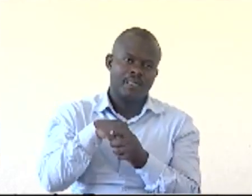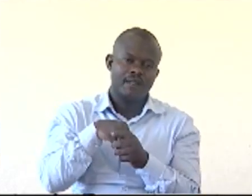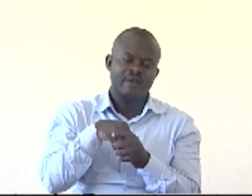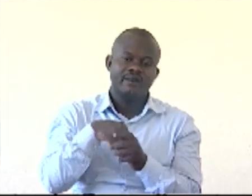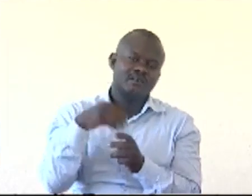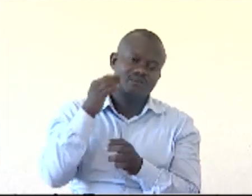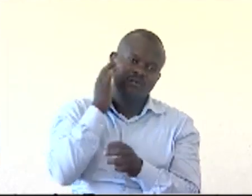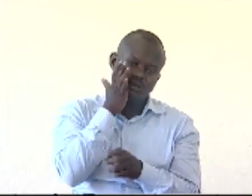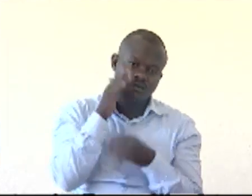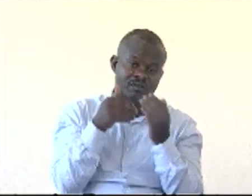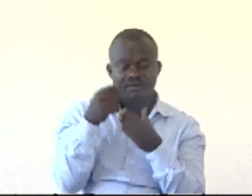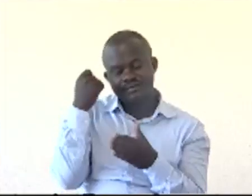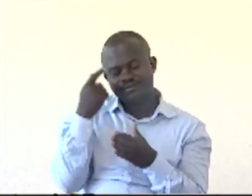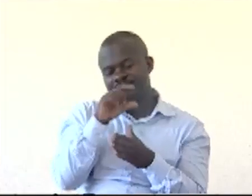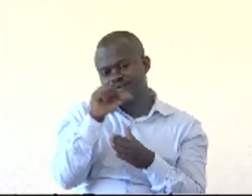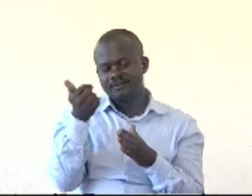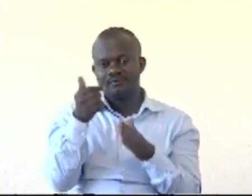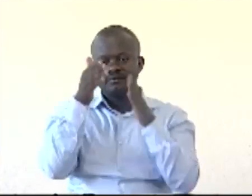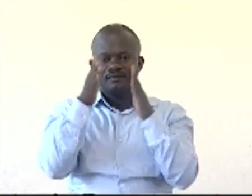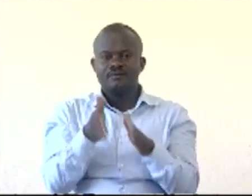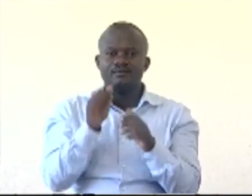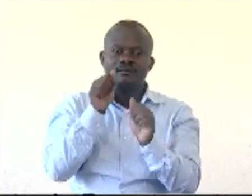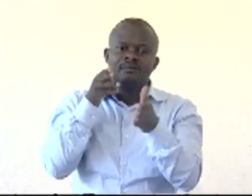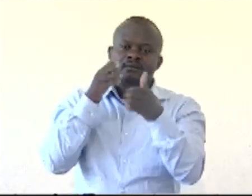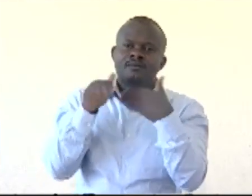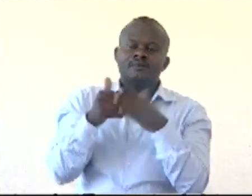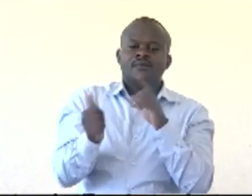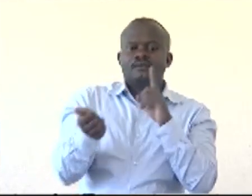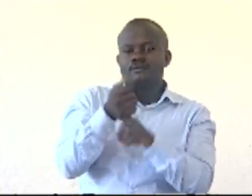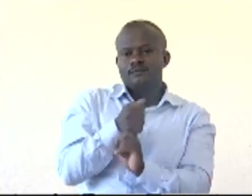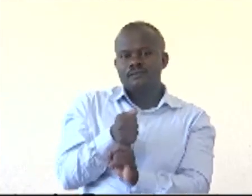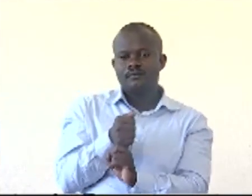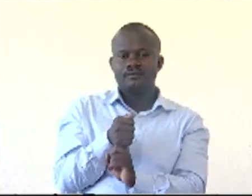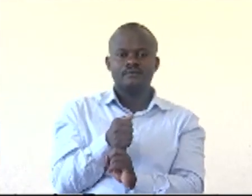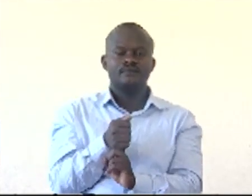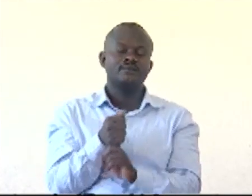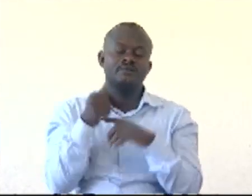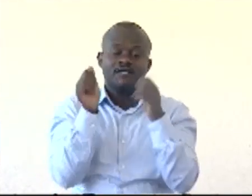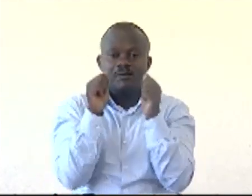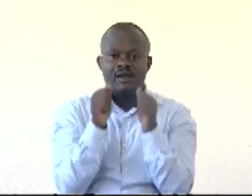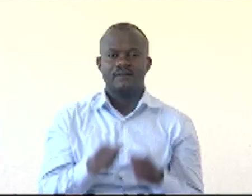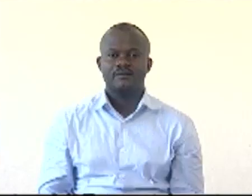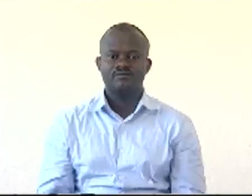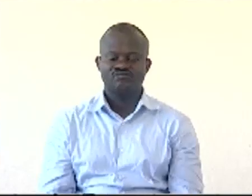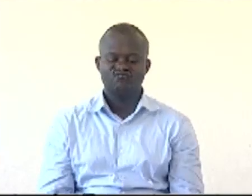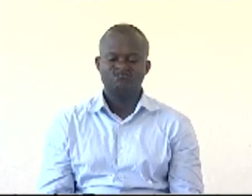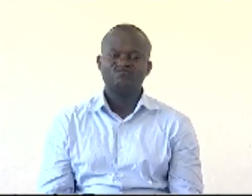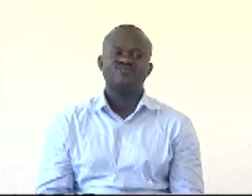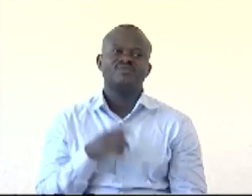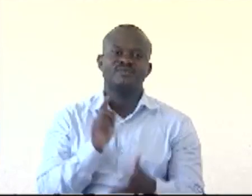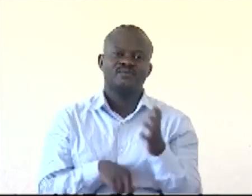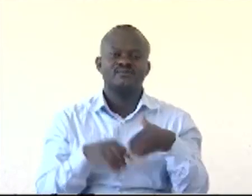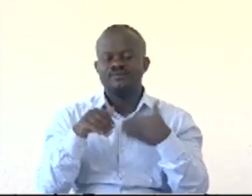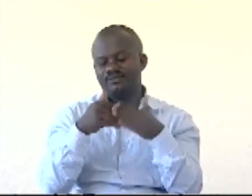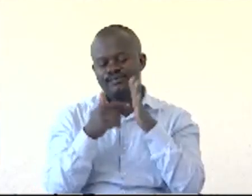saliva. So another person may end up getting malaria. Then, what are the